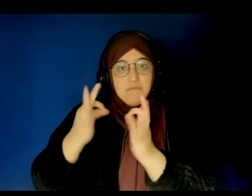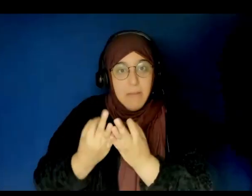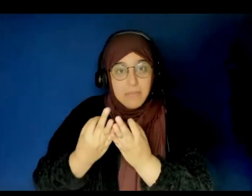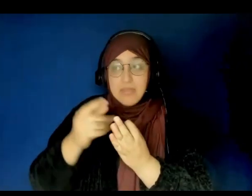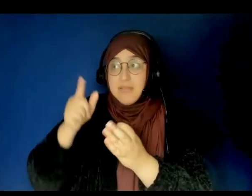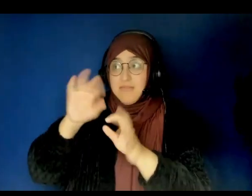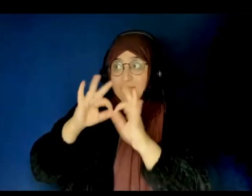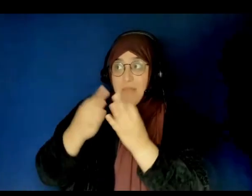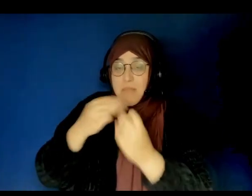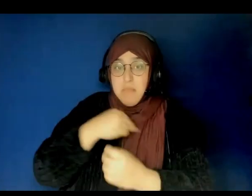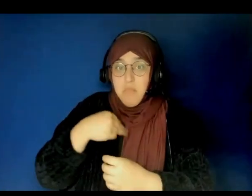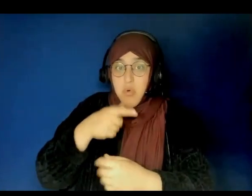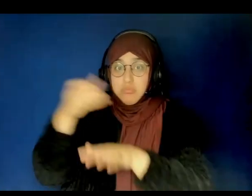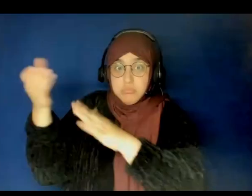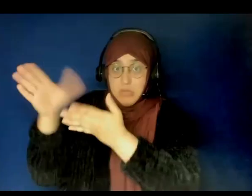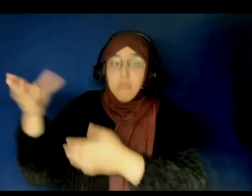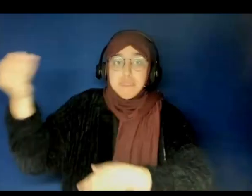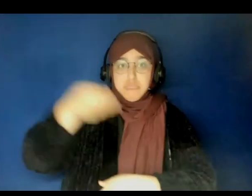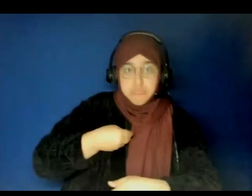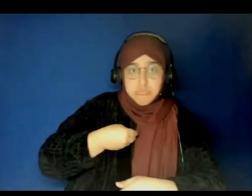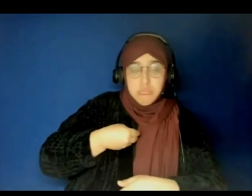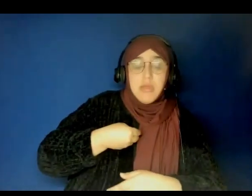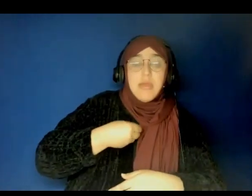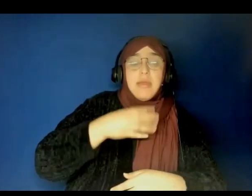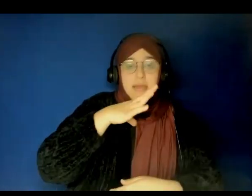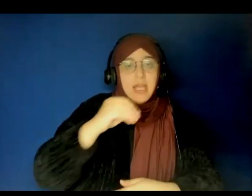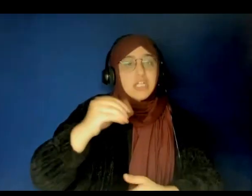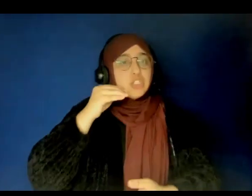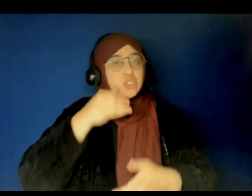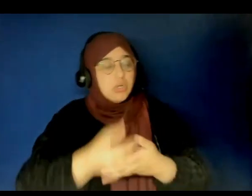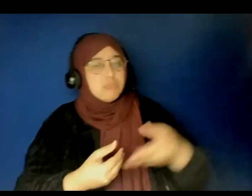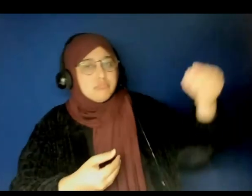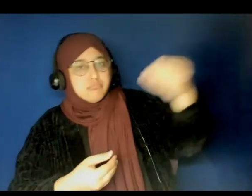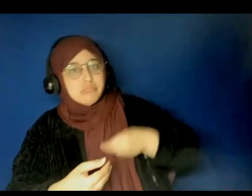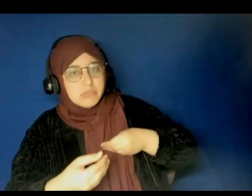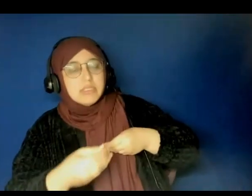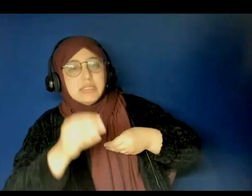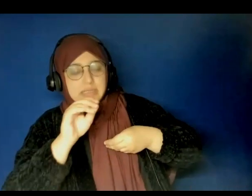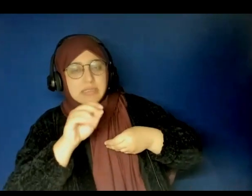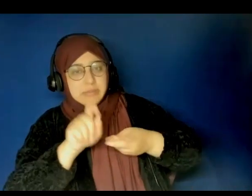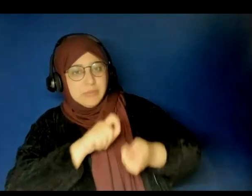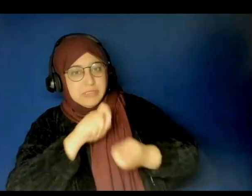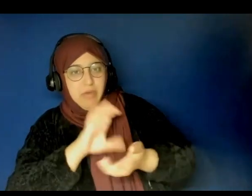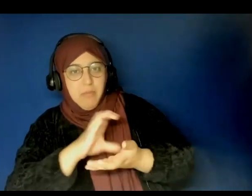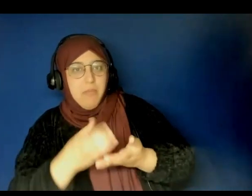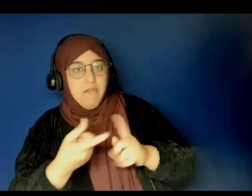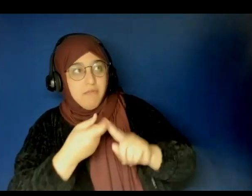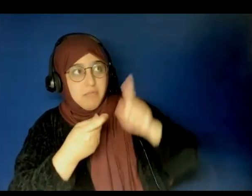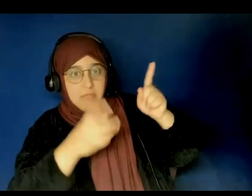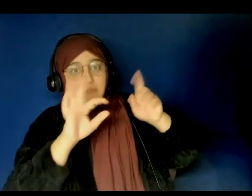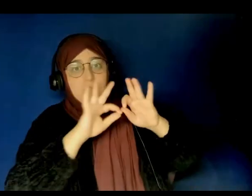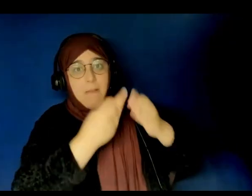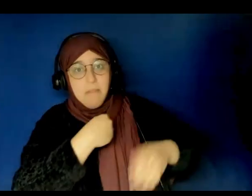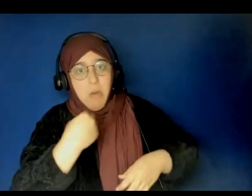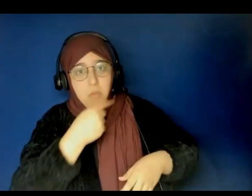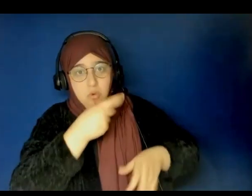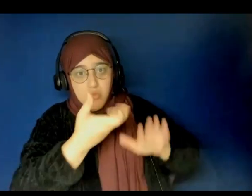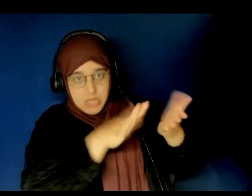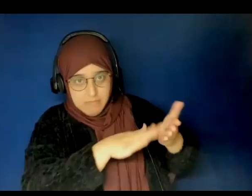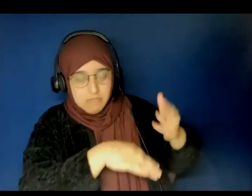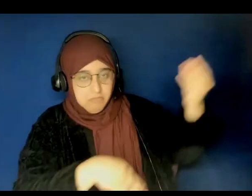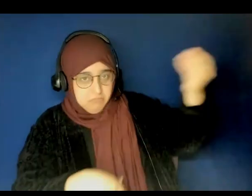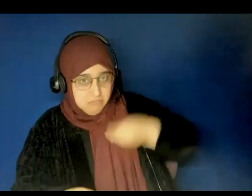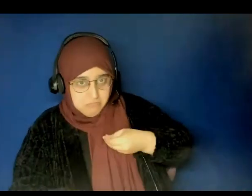deceased, and the daughter inherits a specific amount from her family member that is deceased. And in addition to